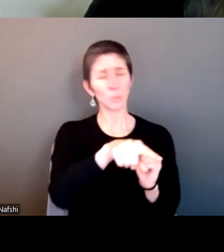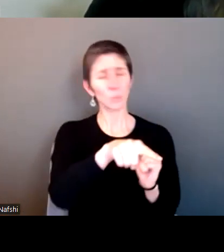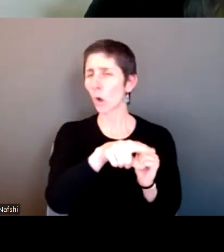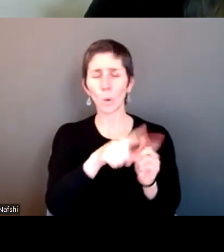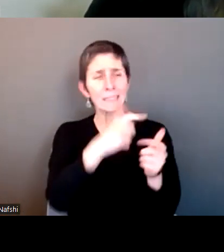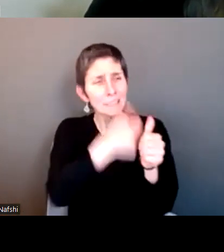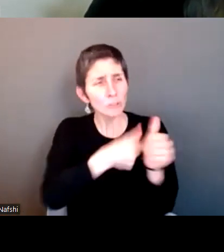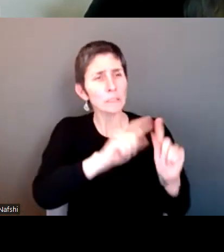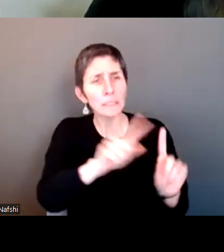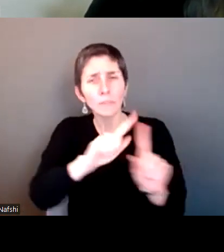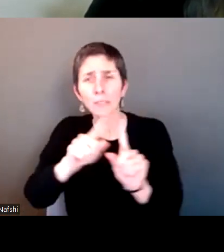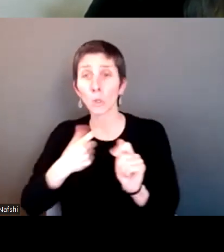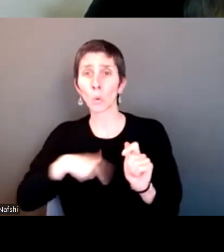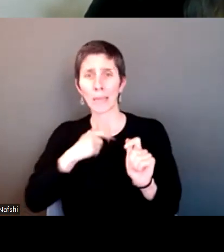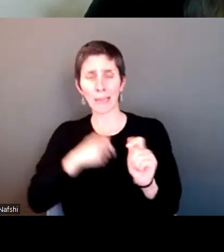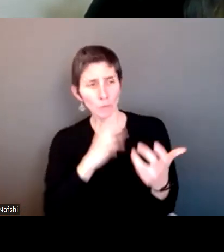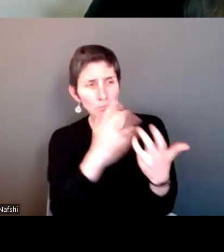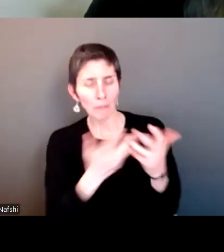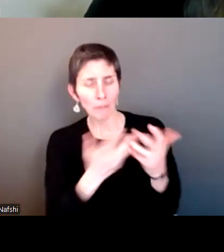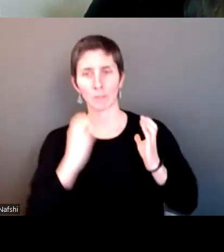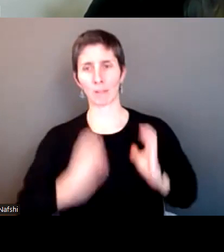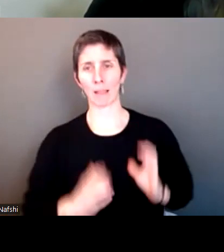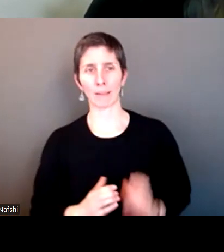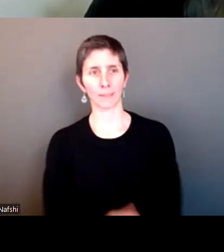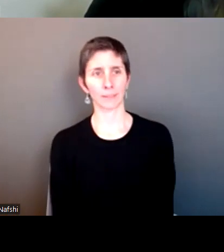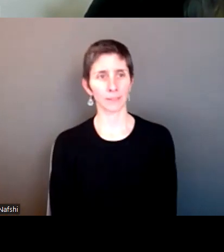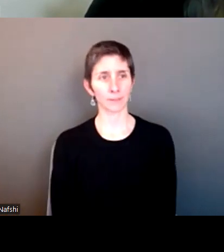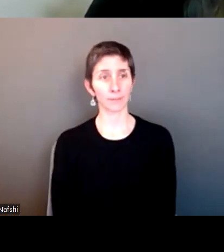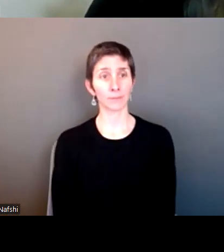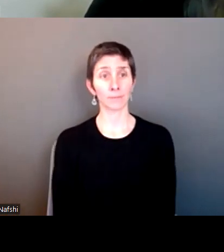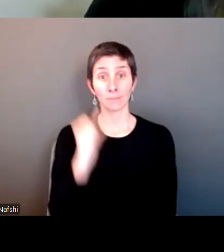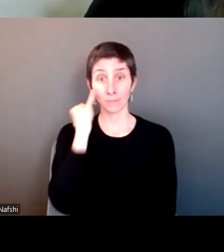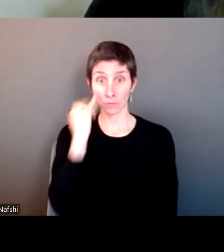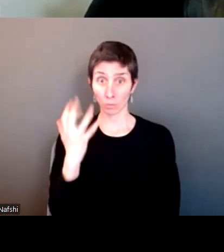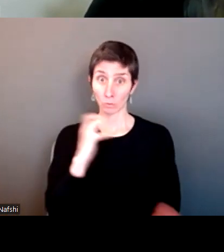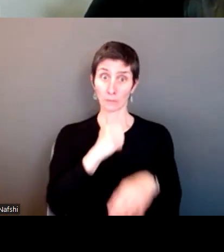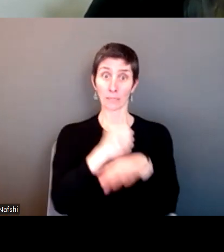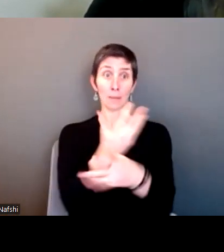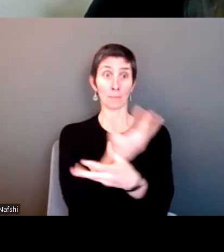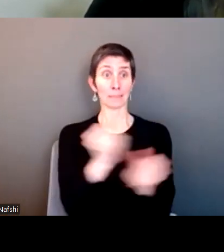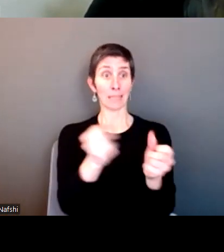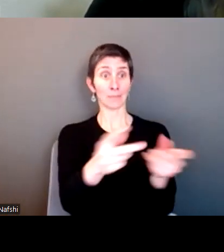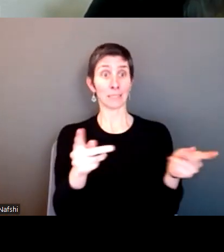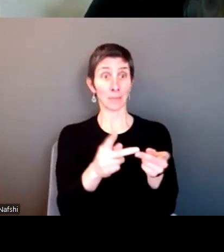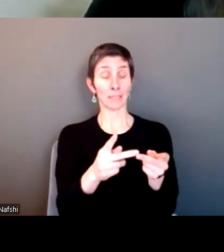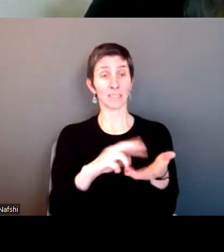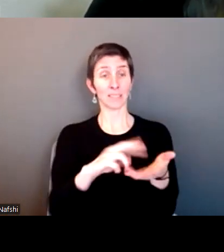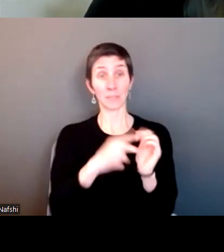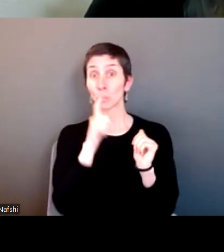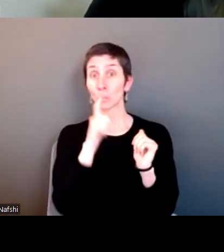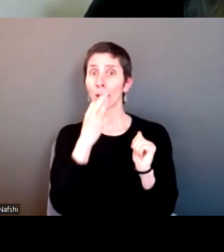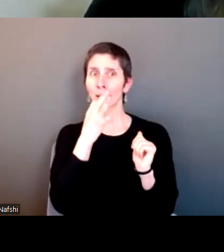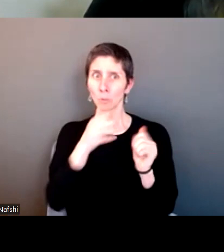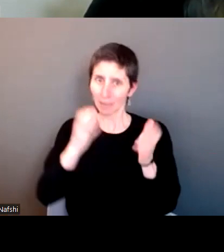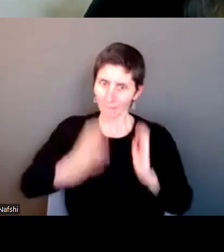have to listen to our clients. So if you're looking to start up a safe space for your clients, they are the experts. Listen to what they need in